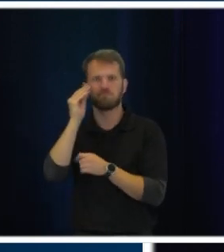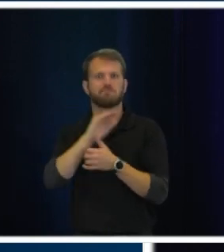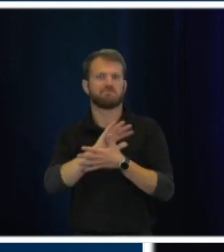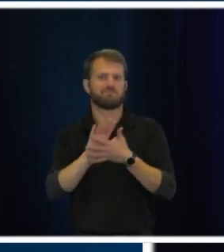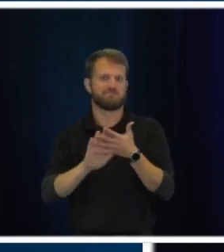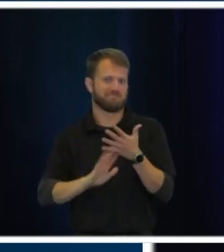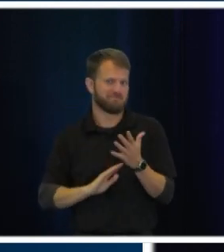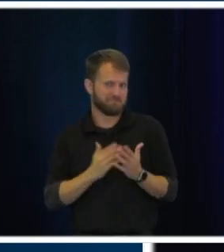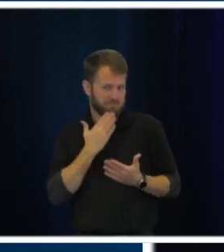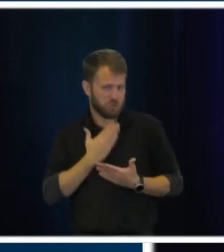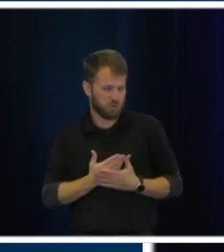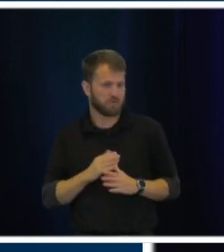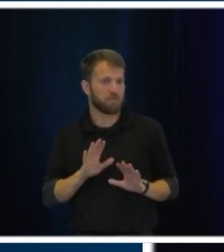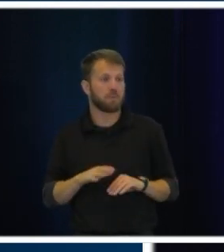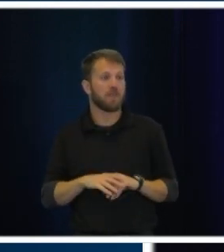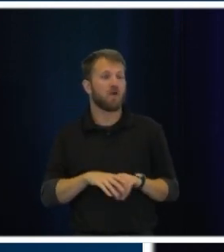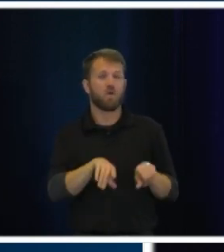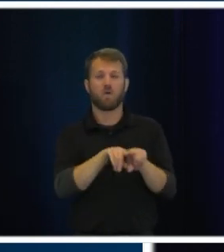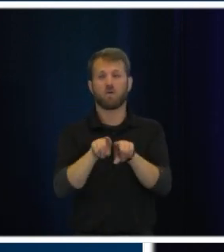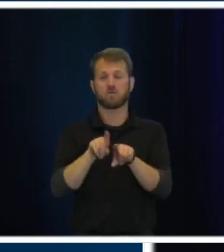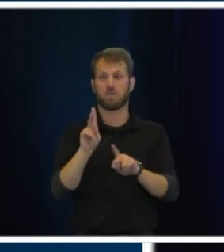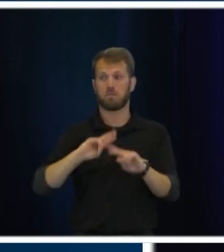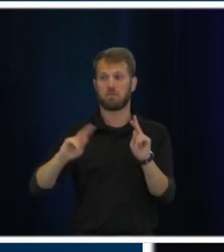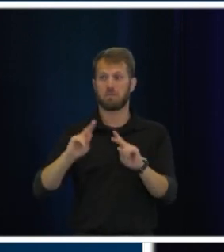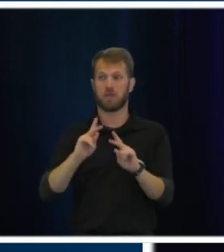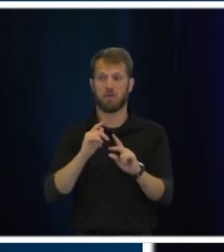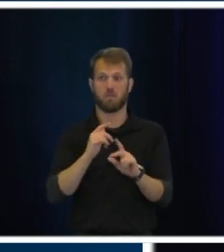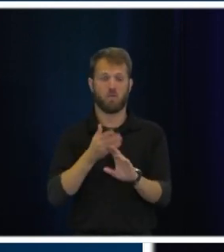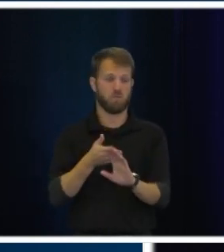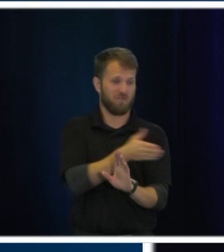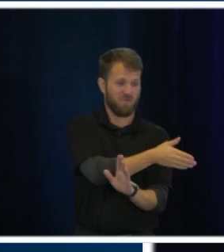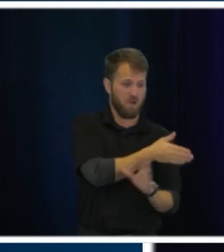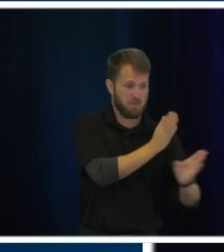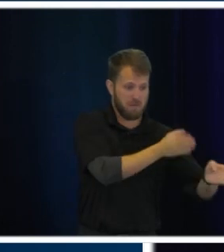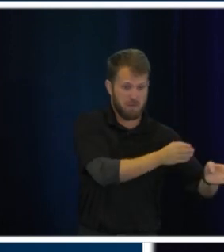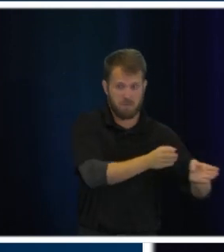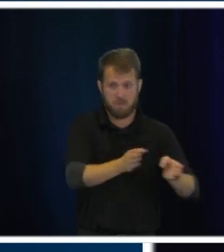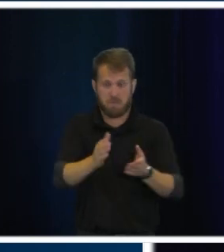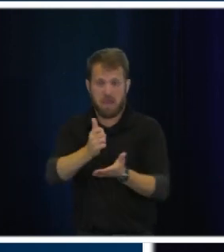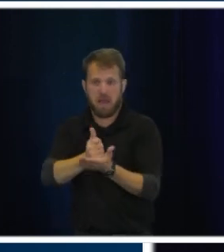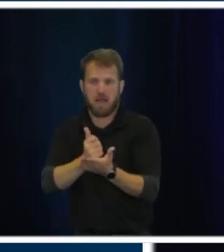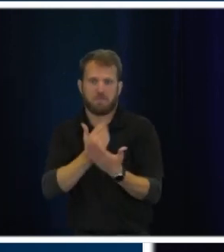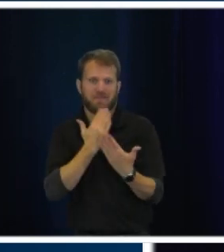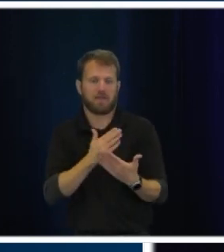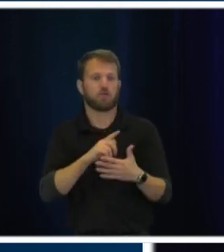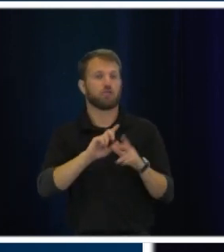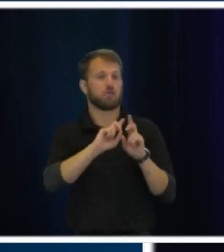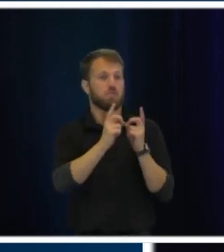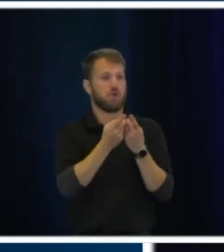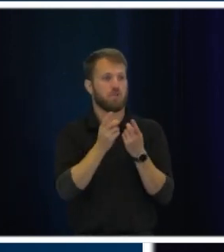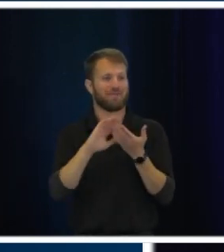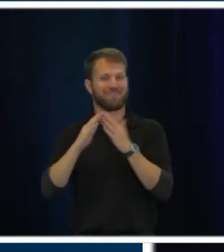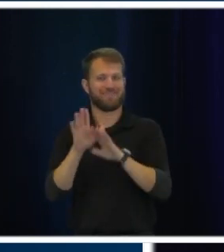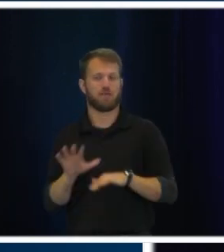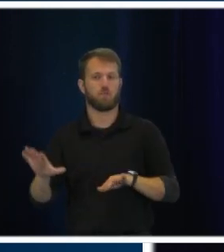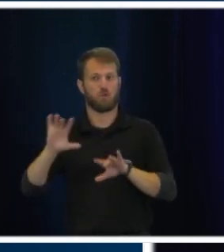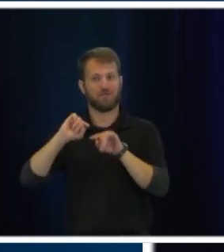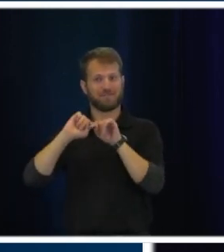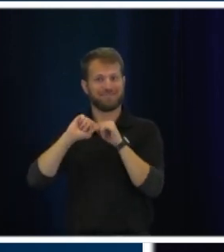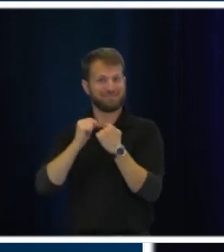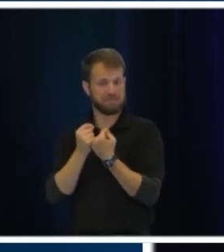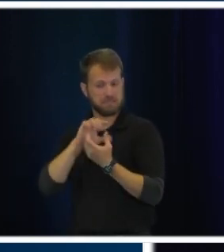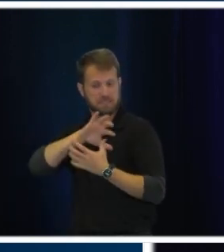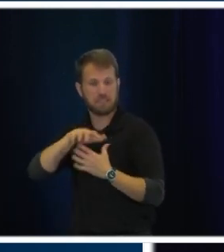also to thank all of the individuals that have had a hand in planning today's conference. My Department of Neighborhoods team members, all of